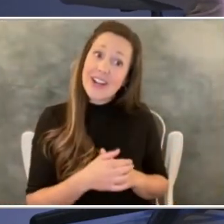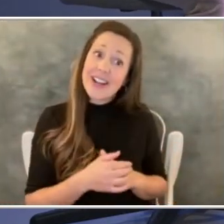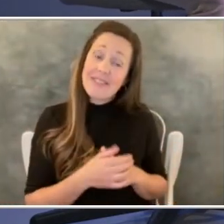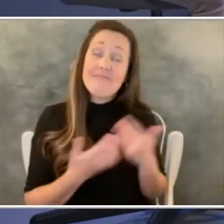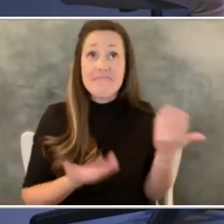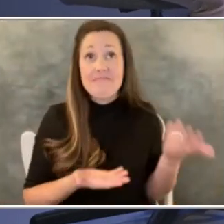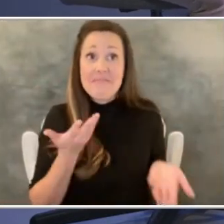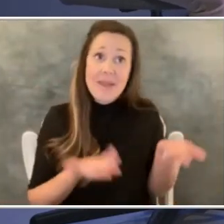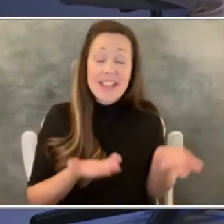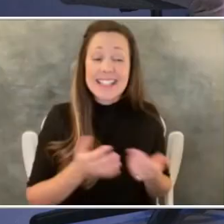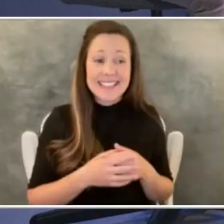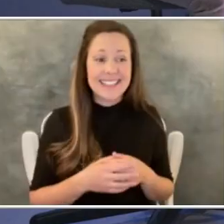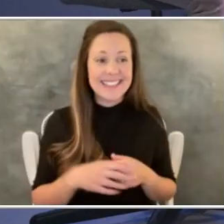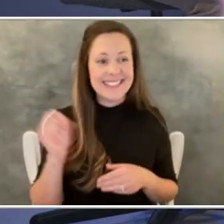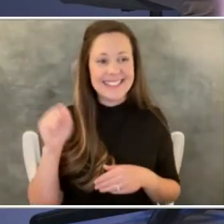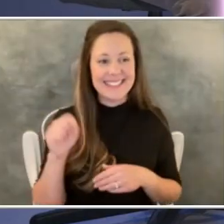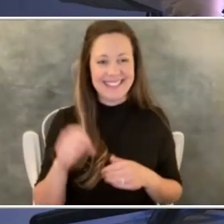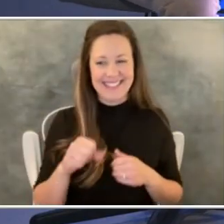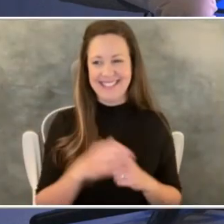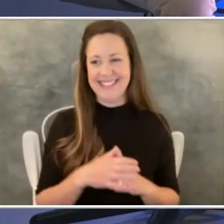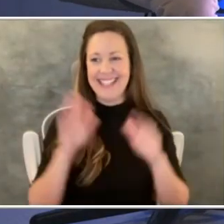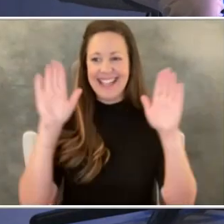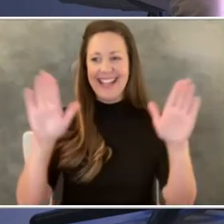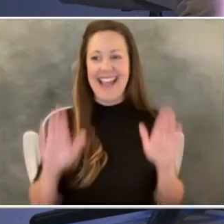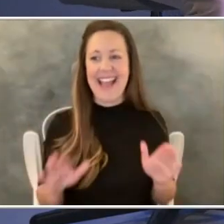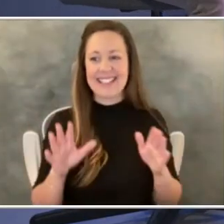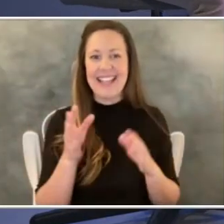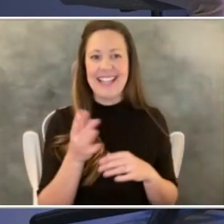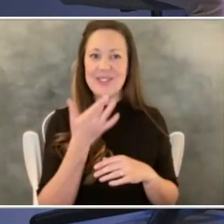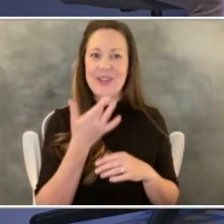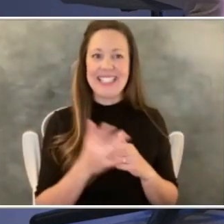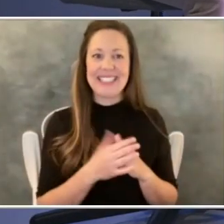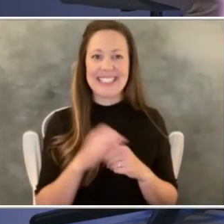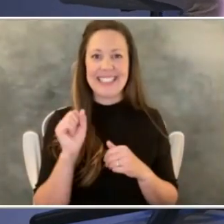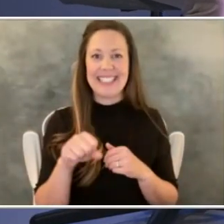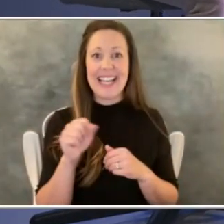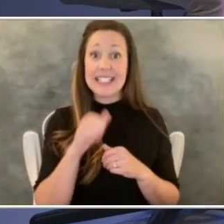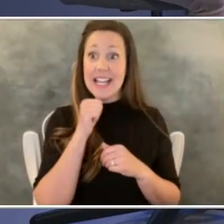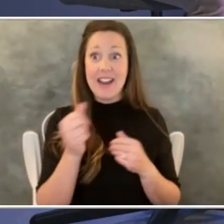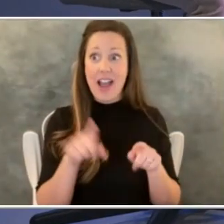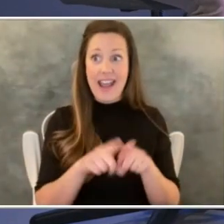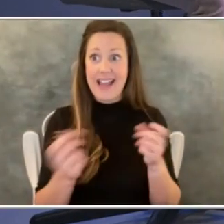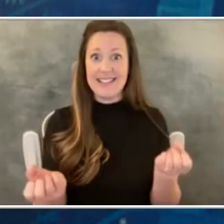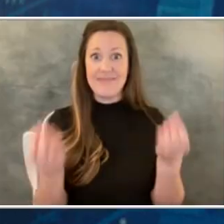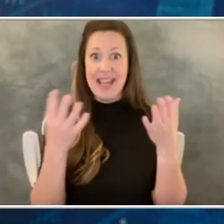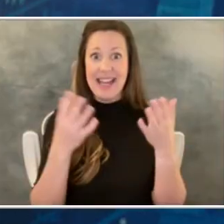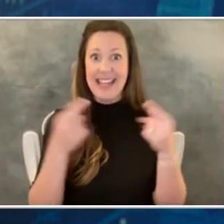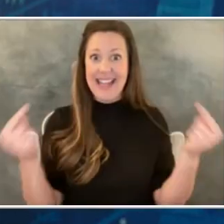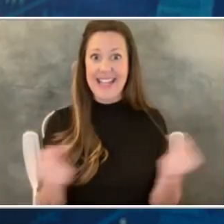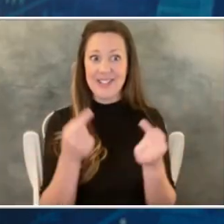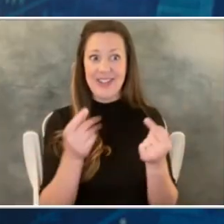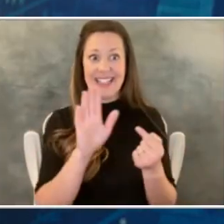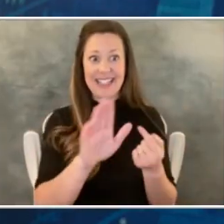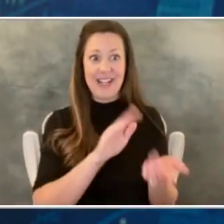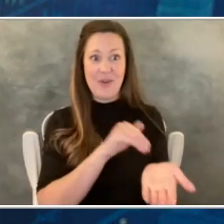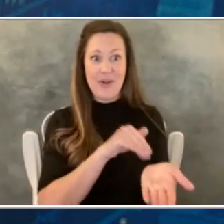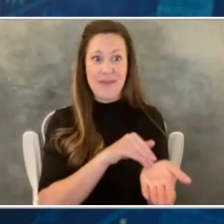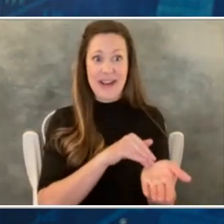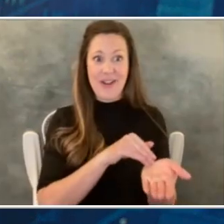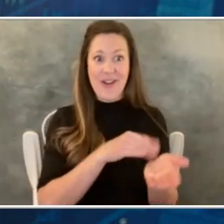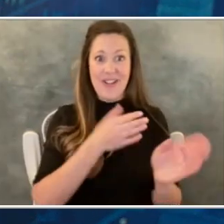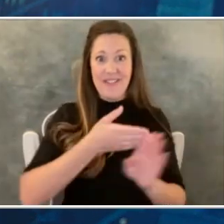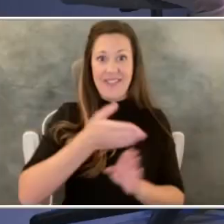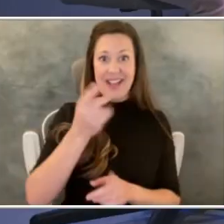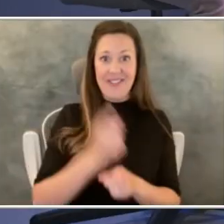an excellent choice. Less injuries, I think, in the medical field, right? That's right. Doesn't I seem knew to early be. on I wasn't going to make my money being an athlete. Yeah, so.